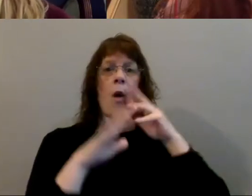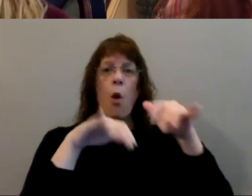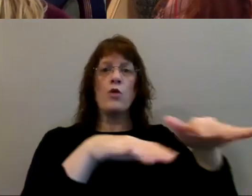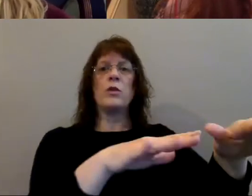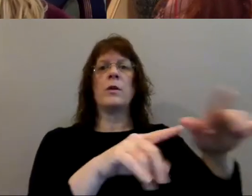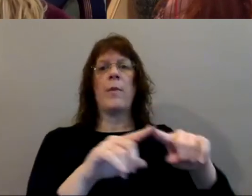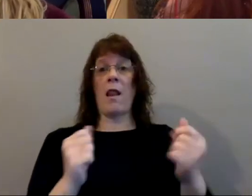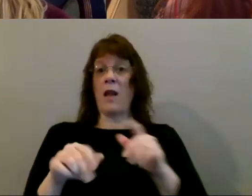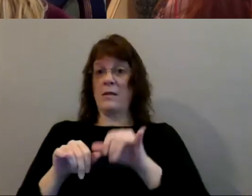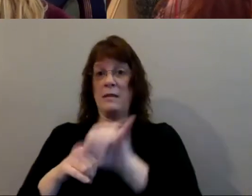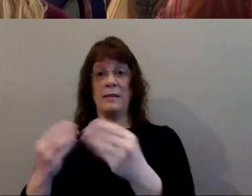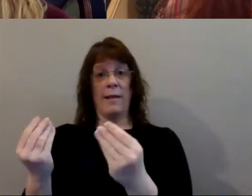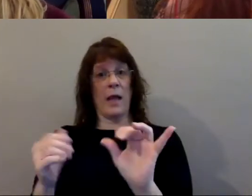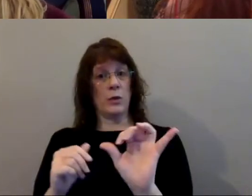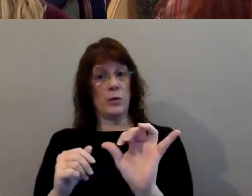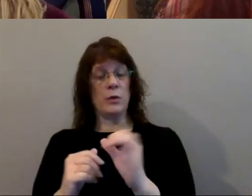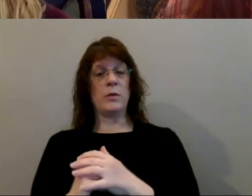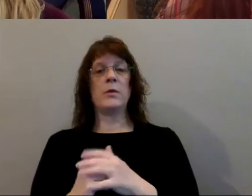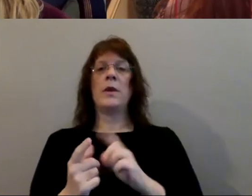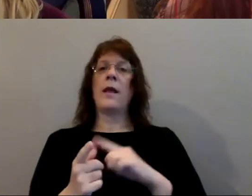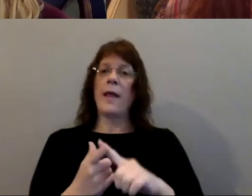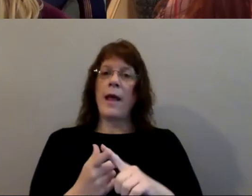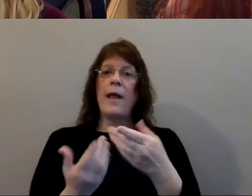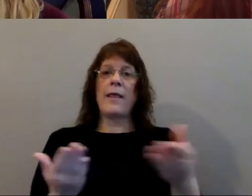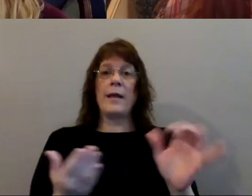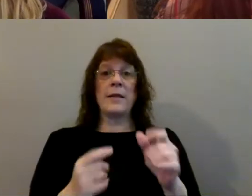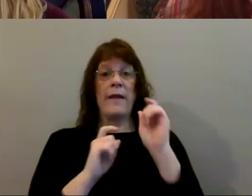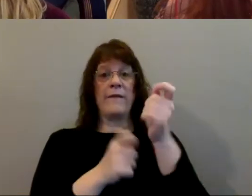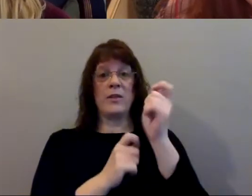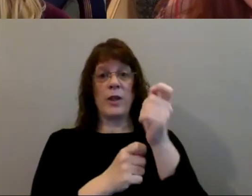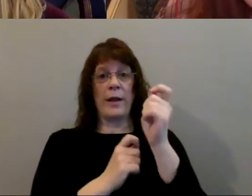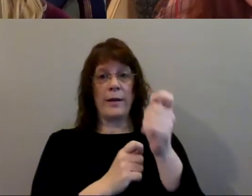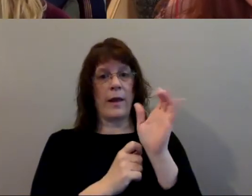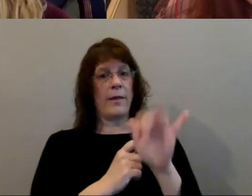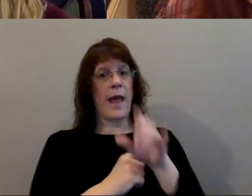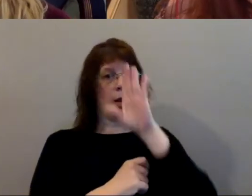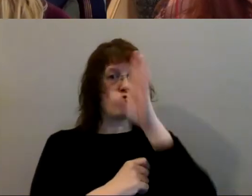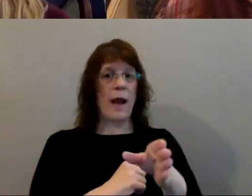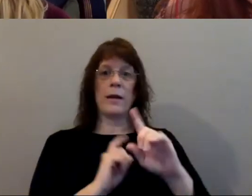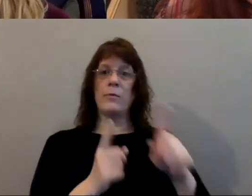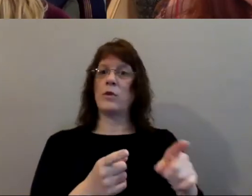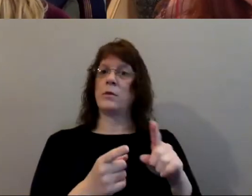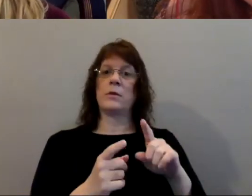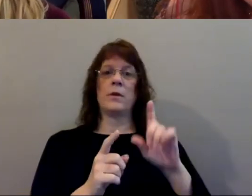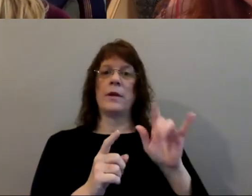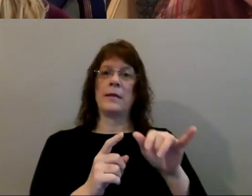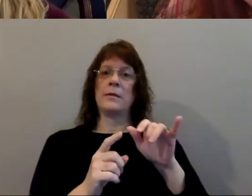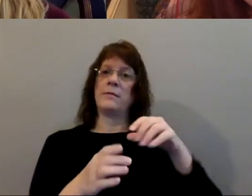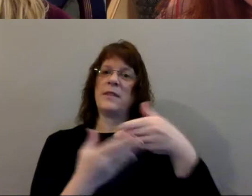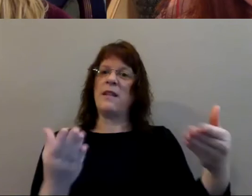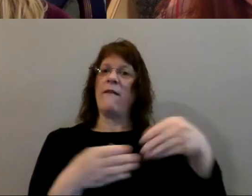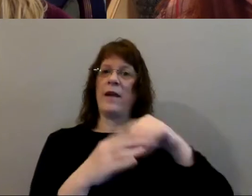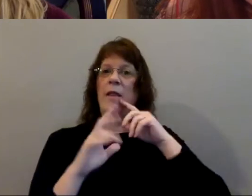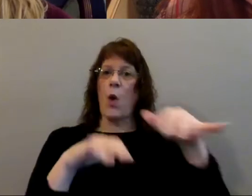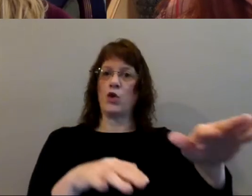stays on land. And then there are things like fishing, which directly put like nets and stuff into the ocean. And that's pretty